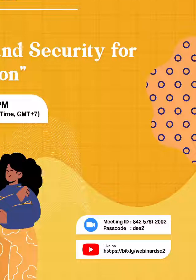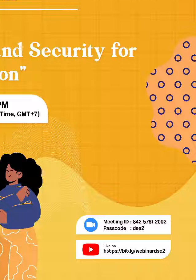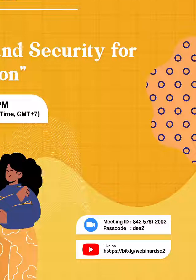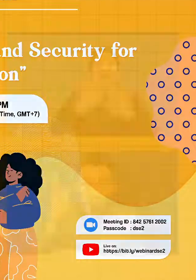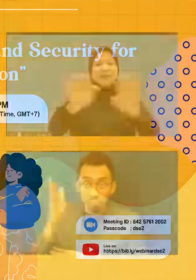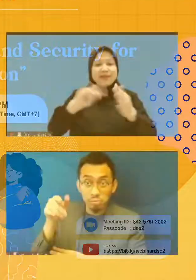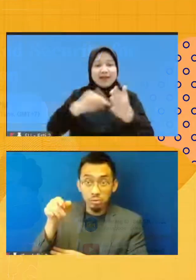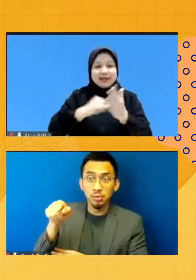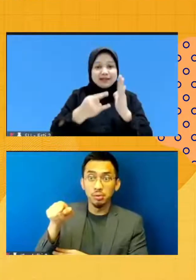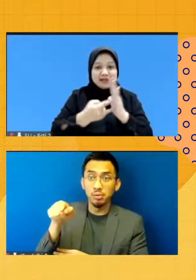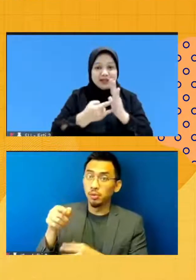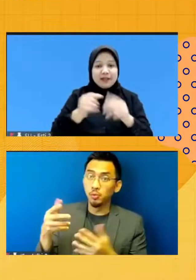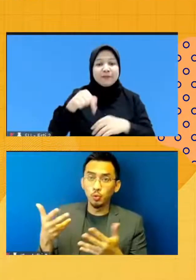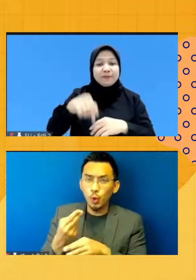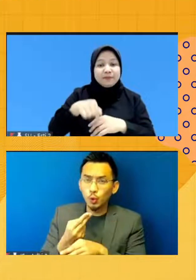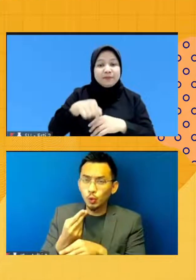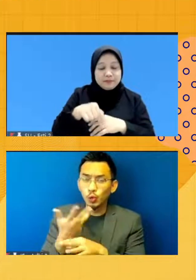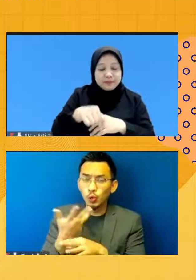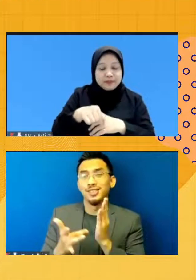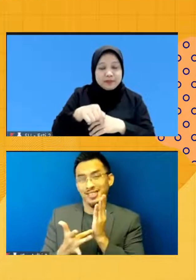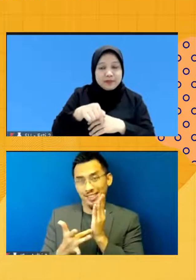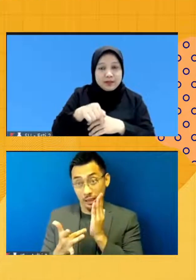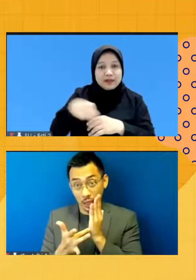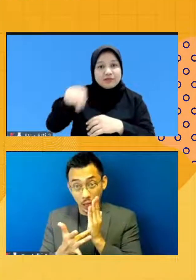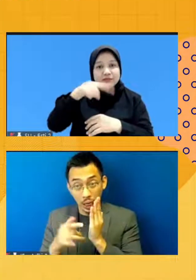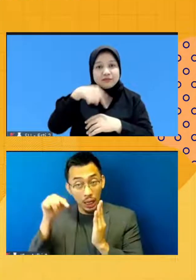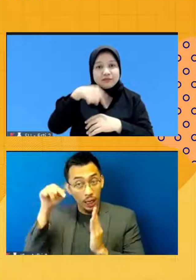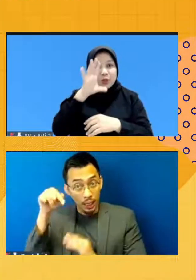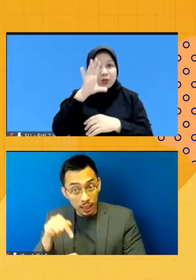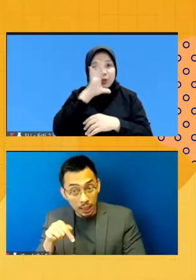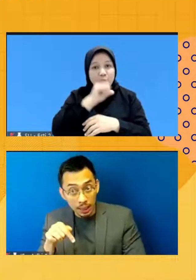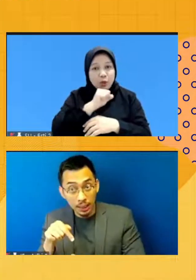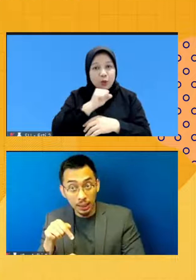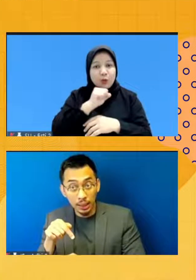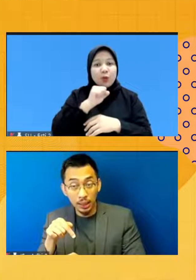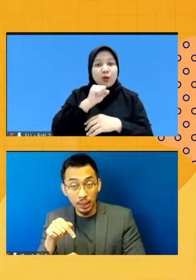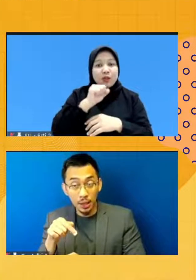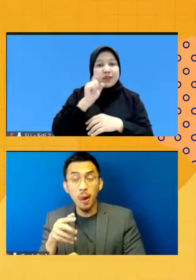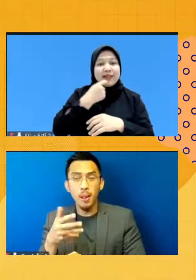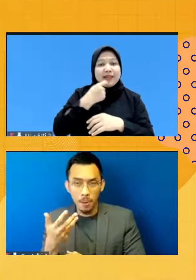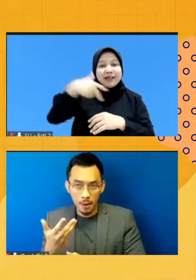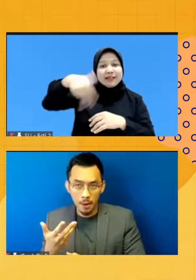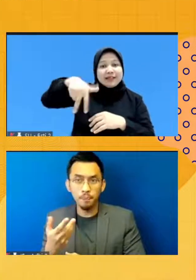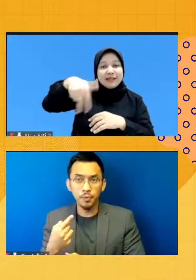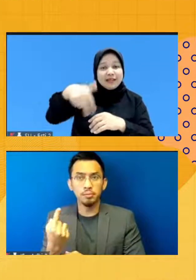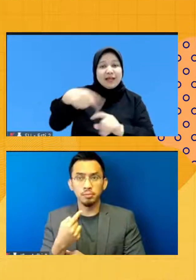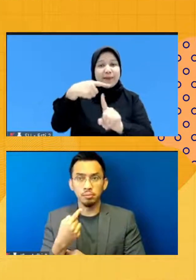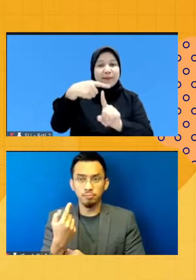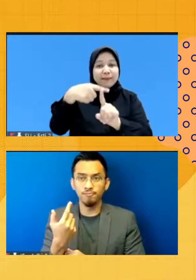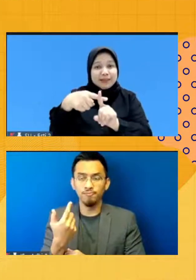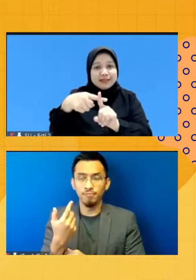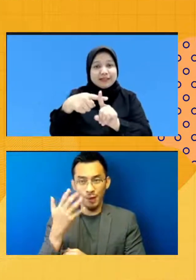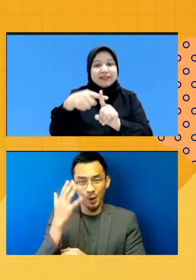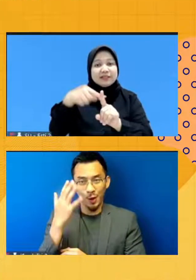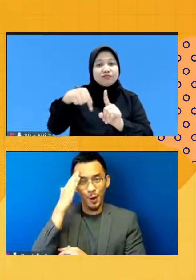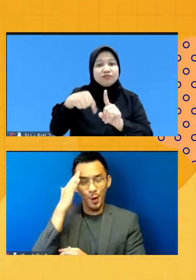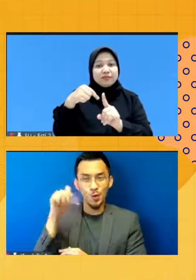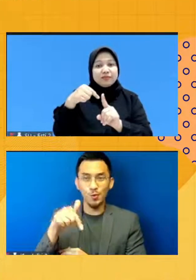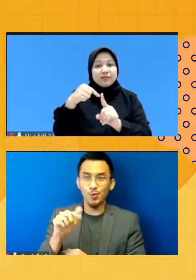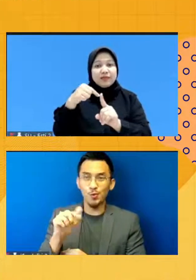the age, gender, ethnicity, religion. This is vital that very vulnerable child and adults is kept